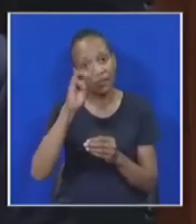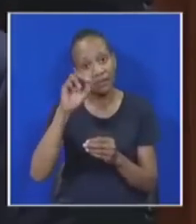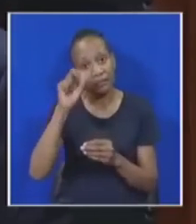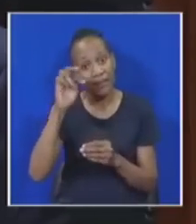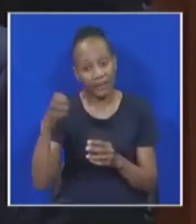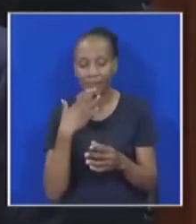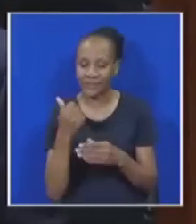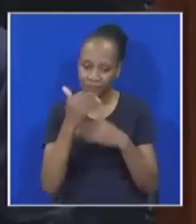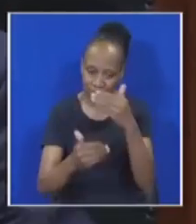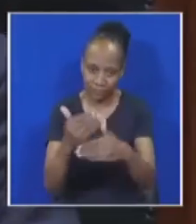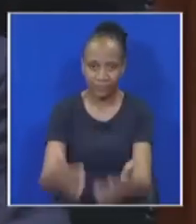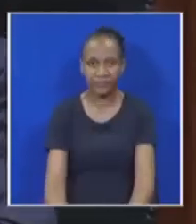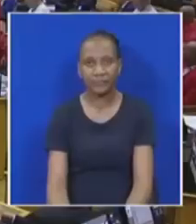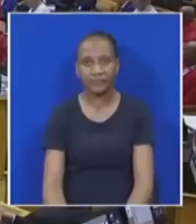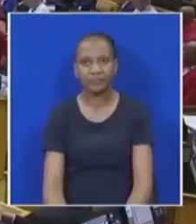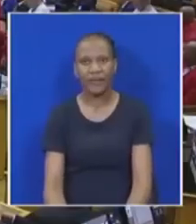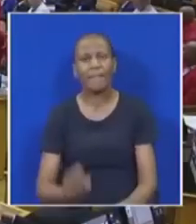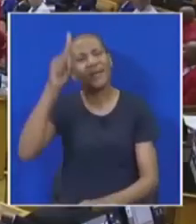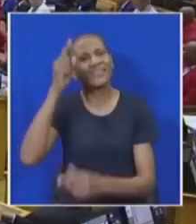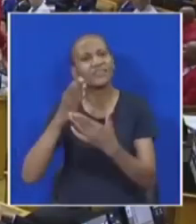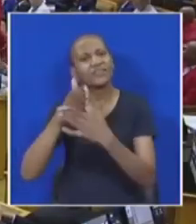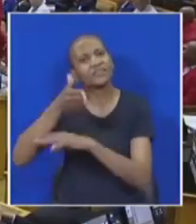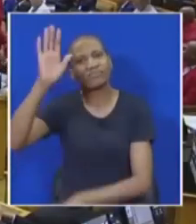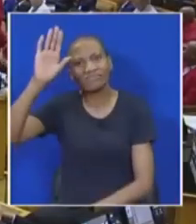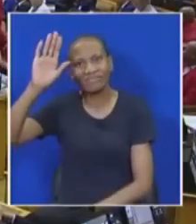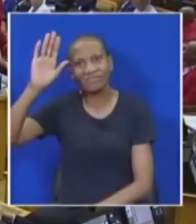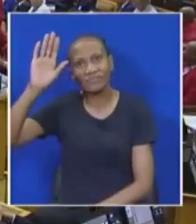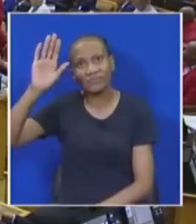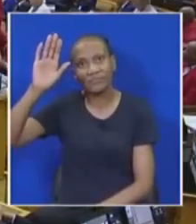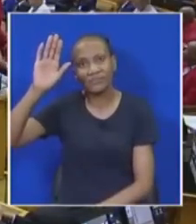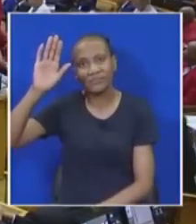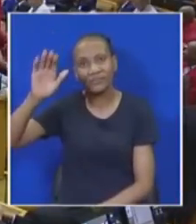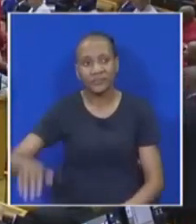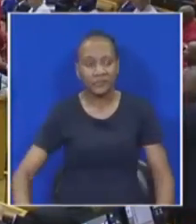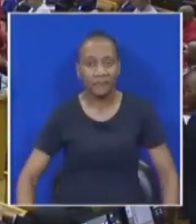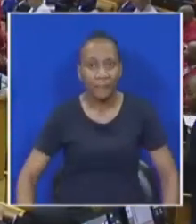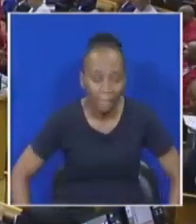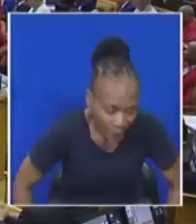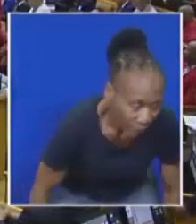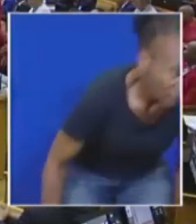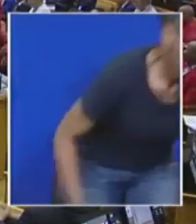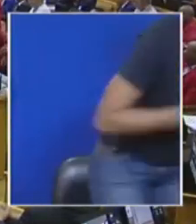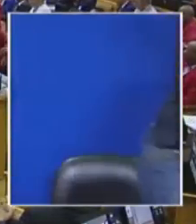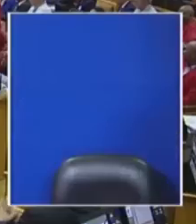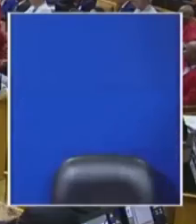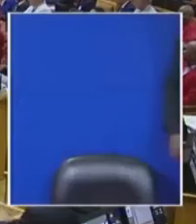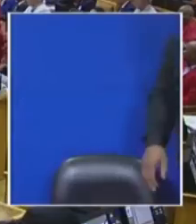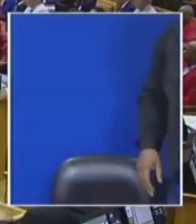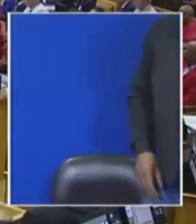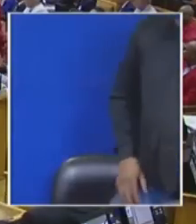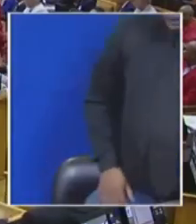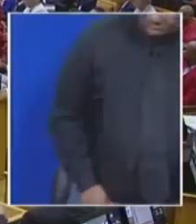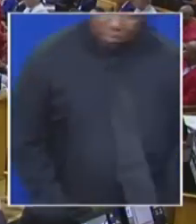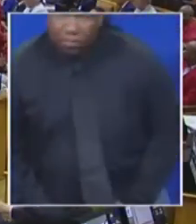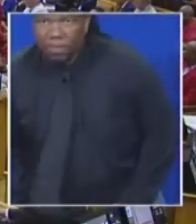anybody. But Deputy Speaker. Speaker. Honourable Maimani, please proceed. Deputy Speaker, there's a proposal on